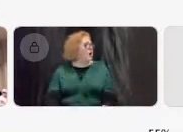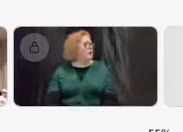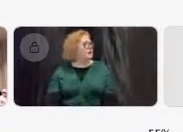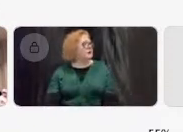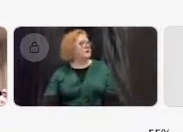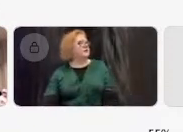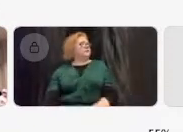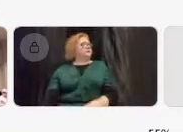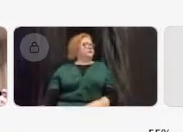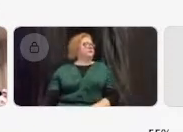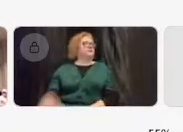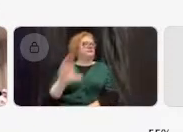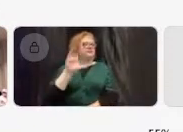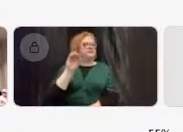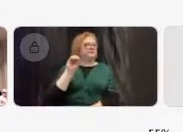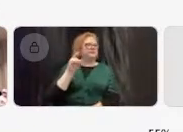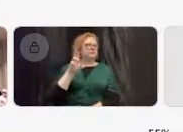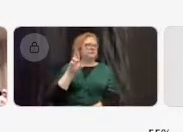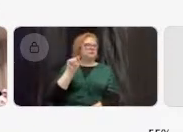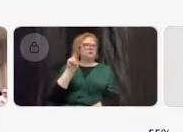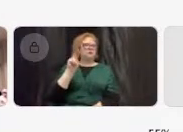Courtney Carter. That's correct.